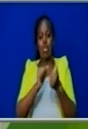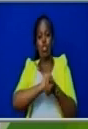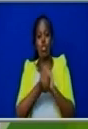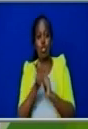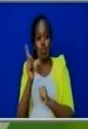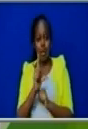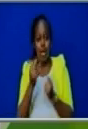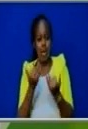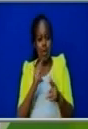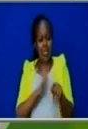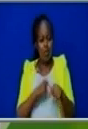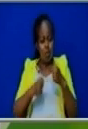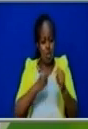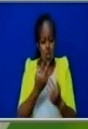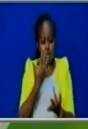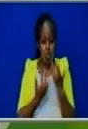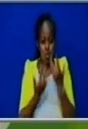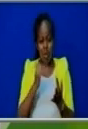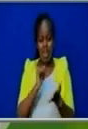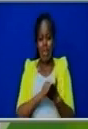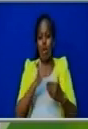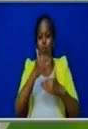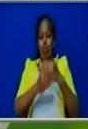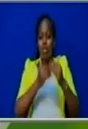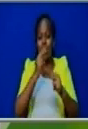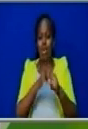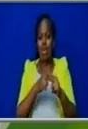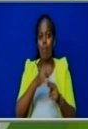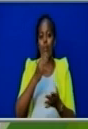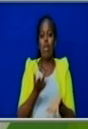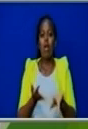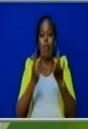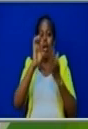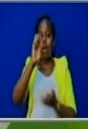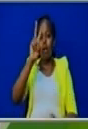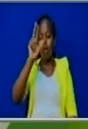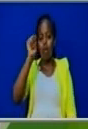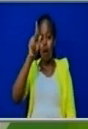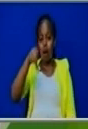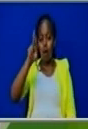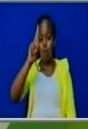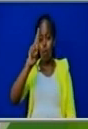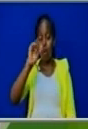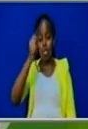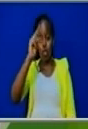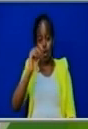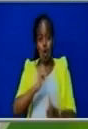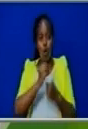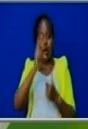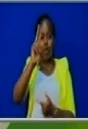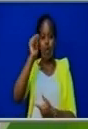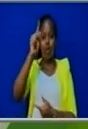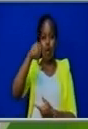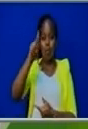Yes. If you continue heating, that process, we call it evaporation, Evaporation. or vaporization. And you Vaporization. get a